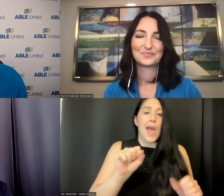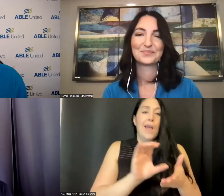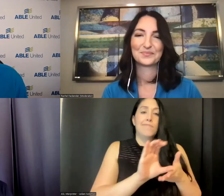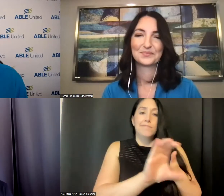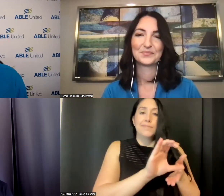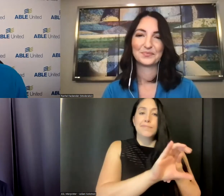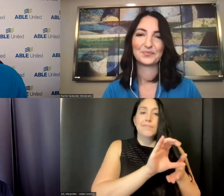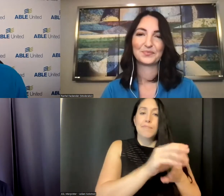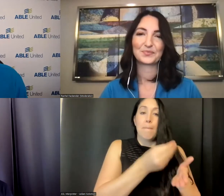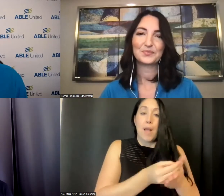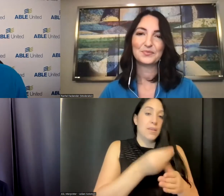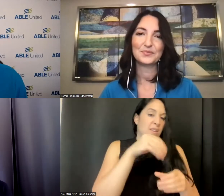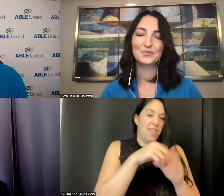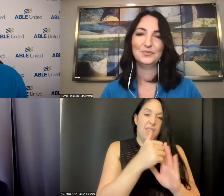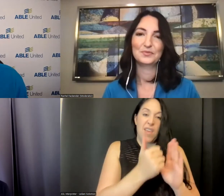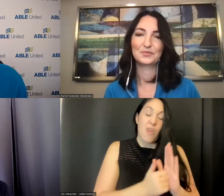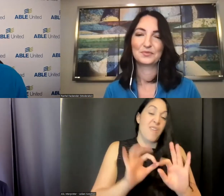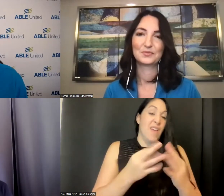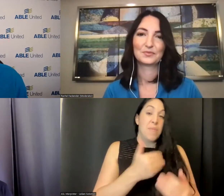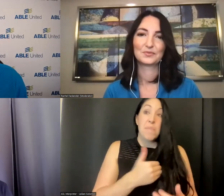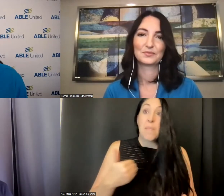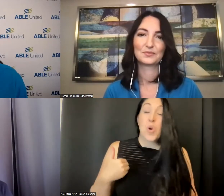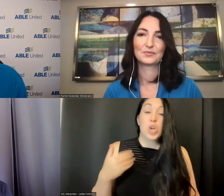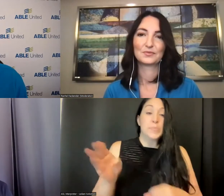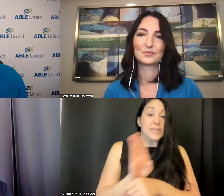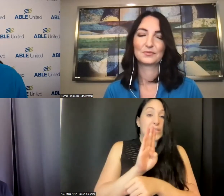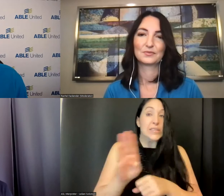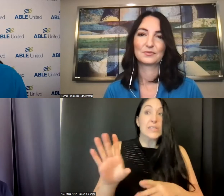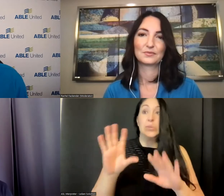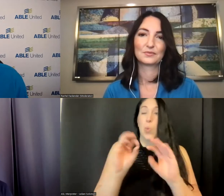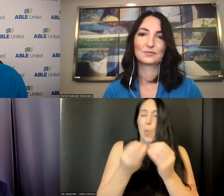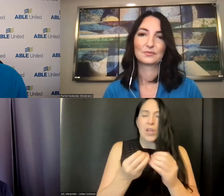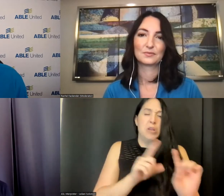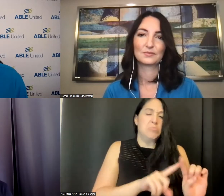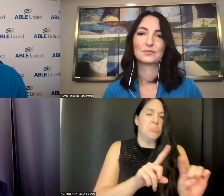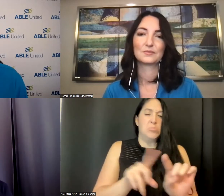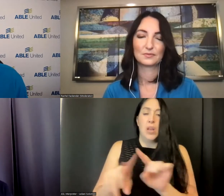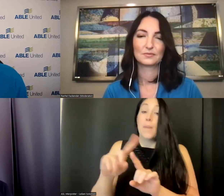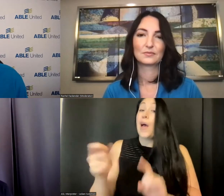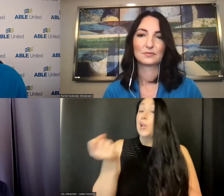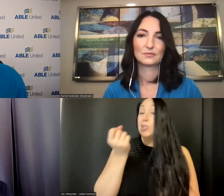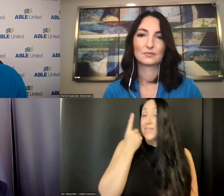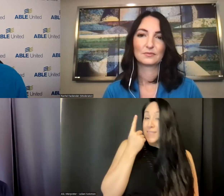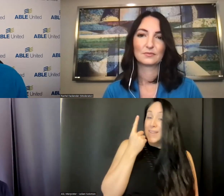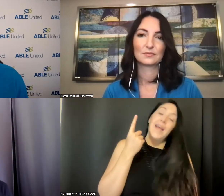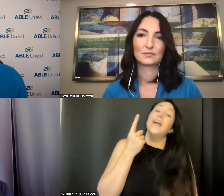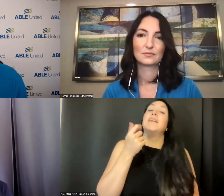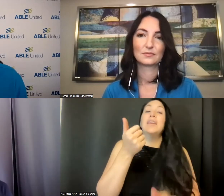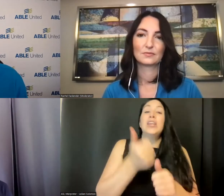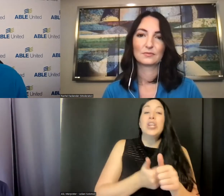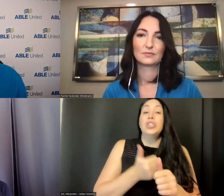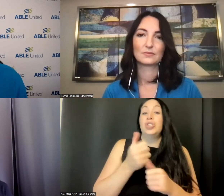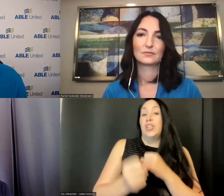members, organizations, business. The rule is, though, that it is $16,000 per calendar year from